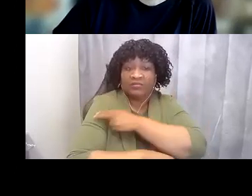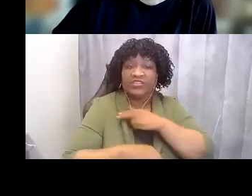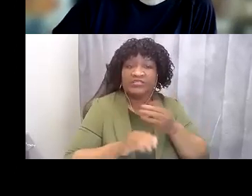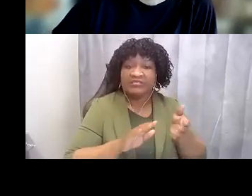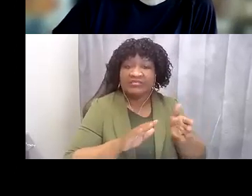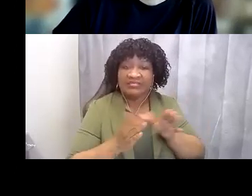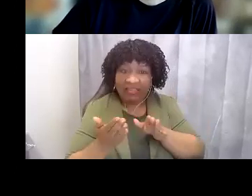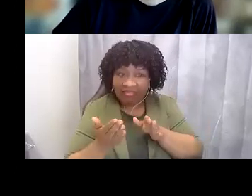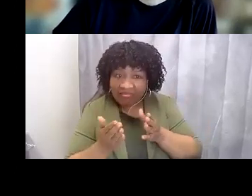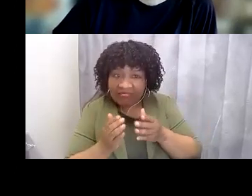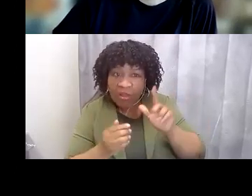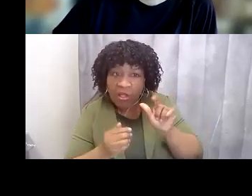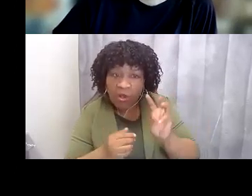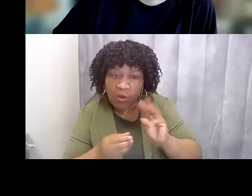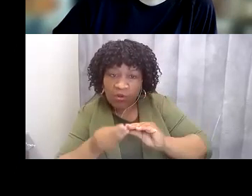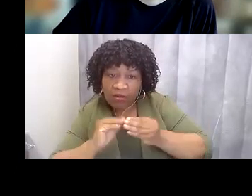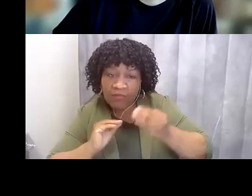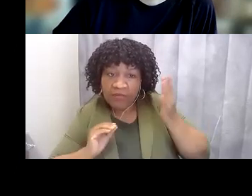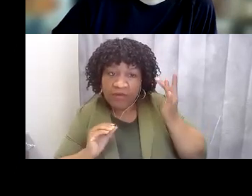low is that